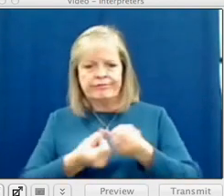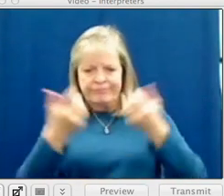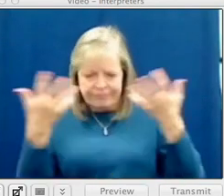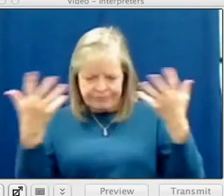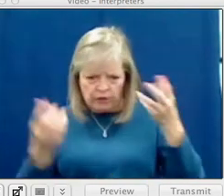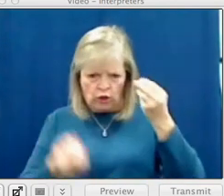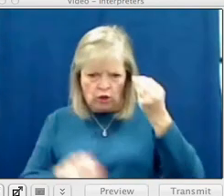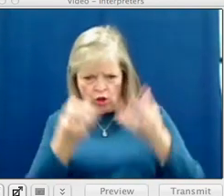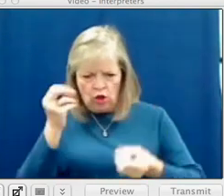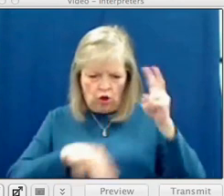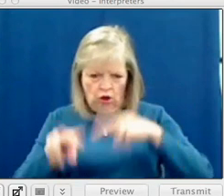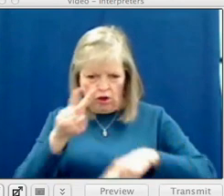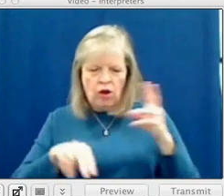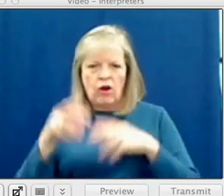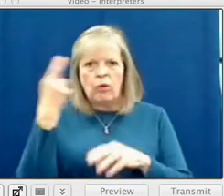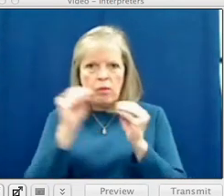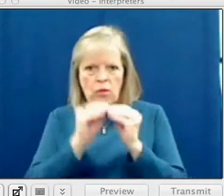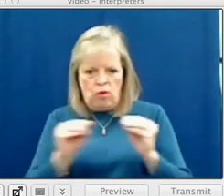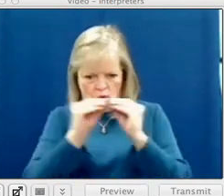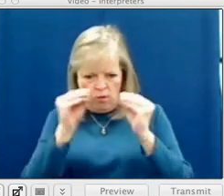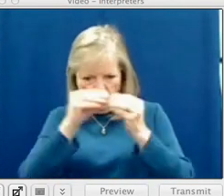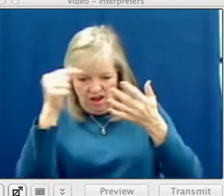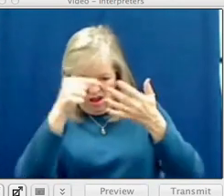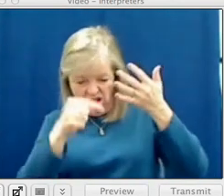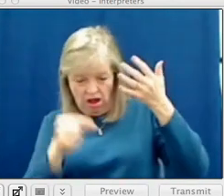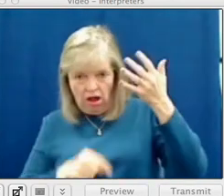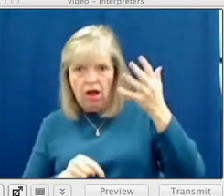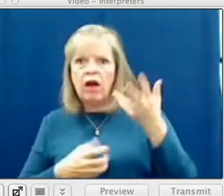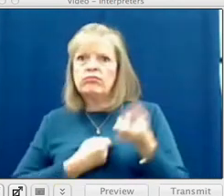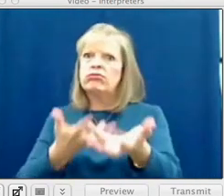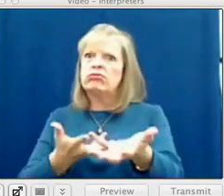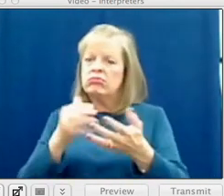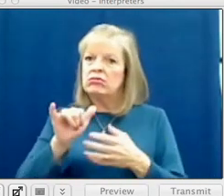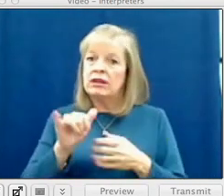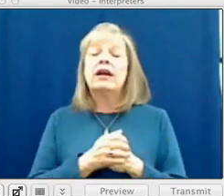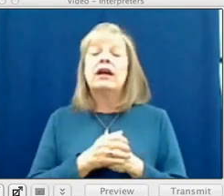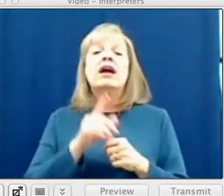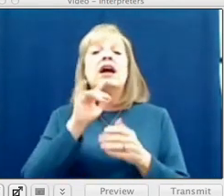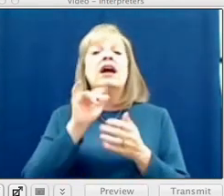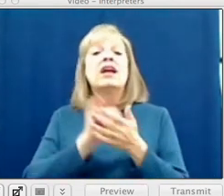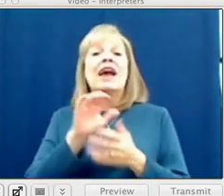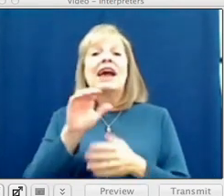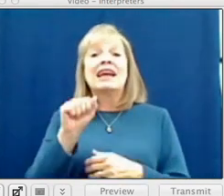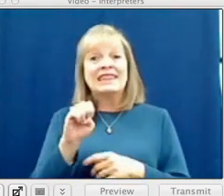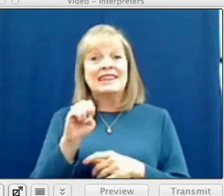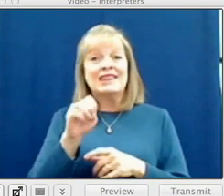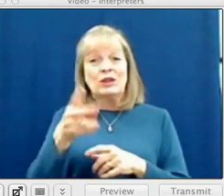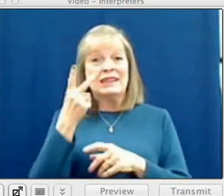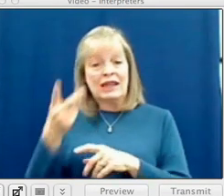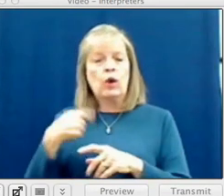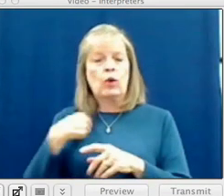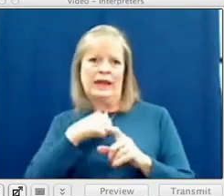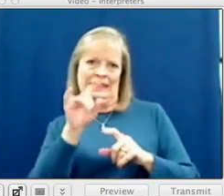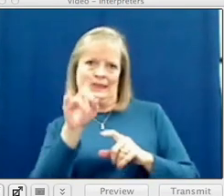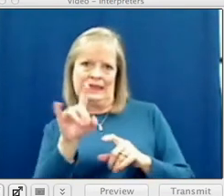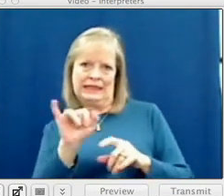of you is the case that was structured at the end. It was not this linear. It was obviously not this